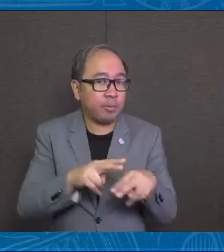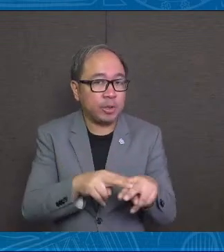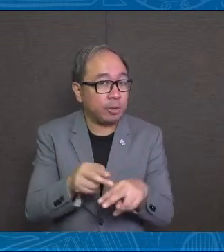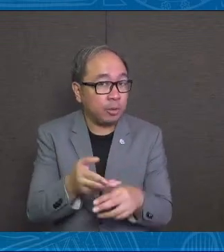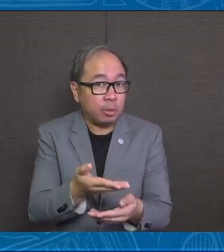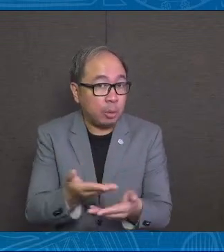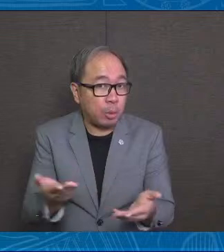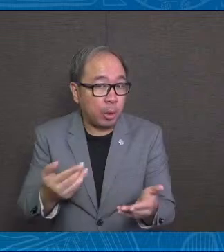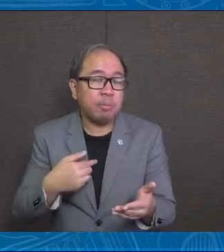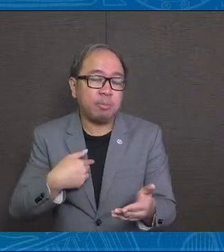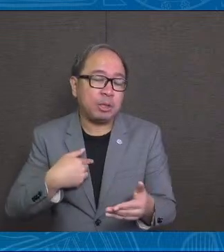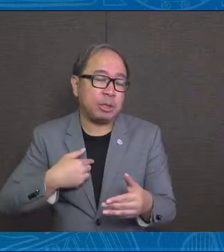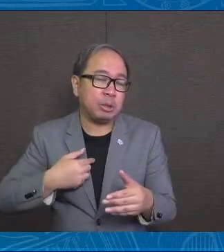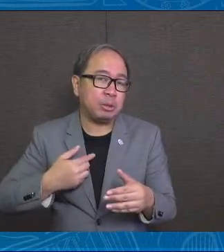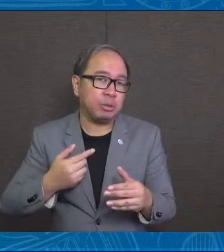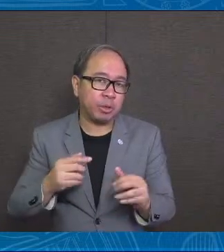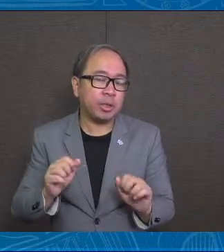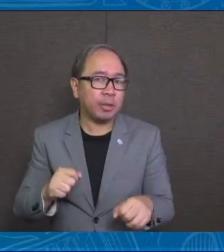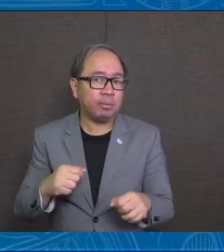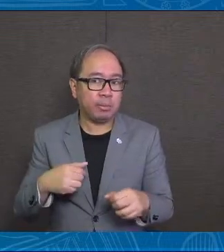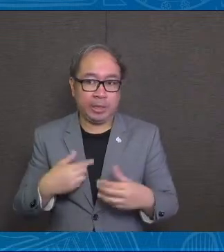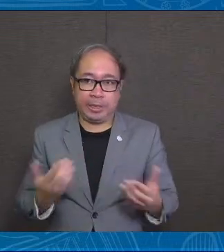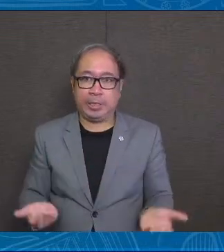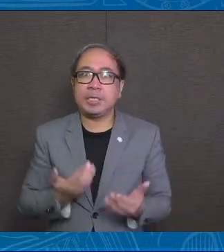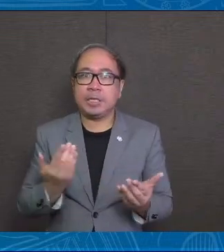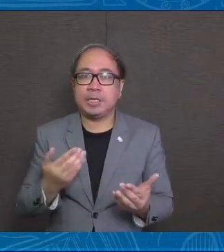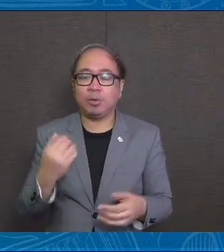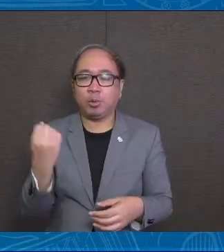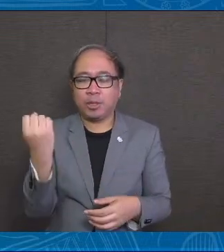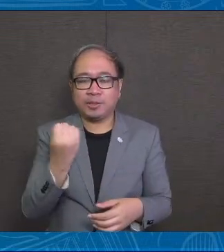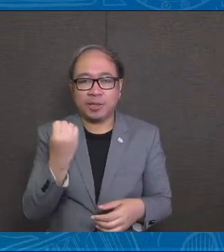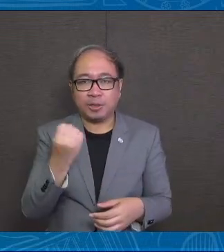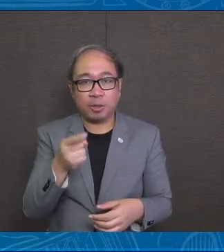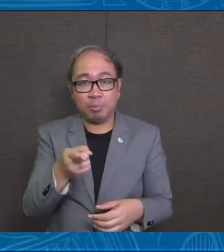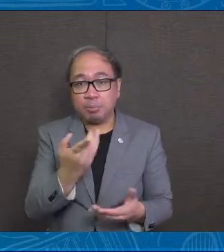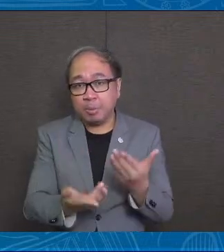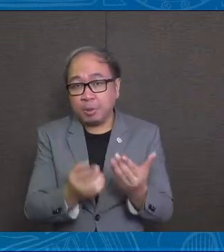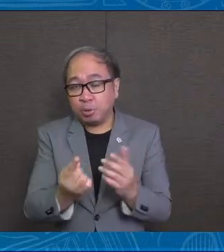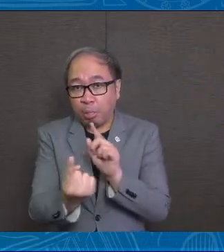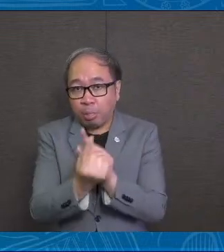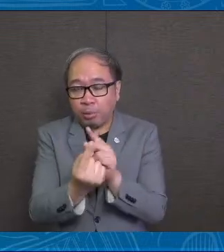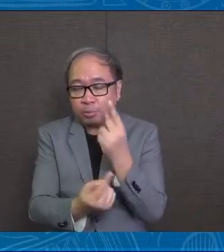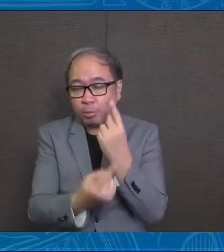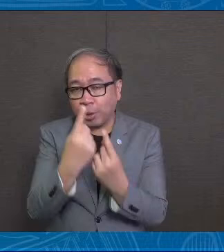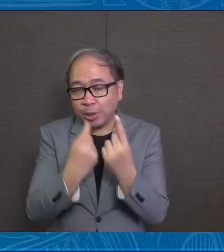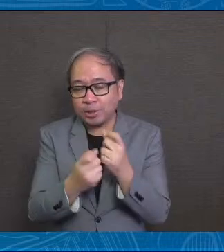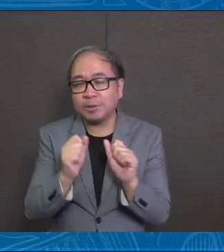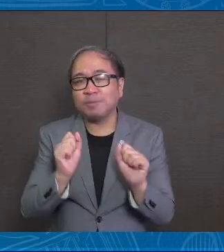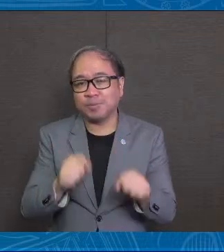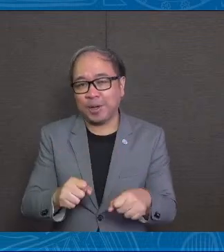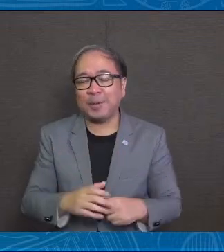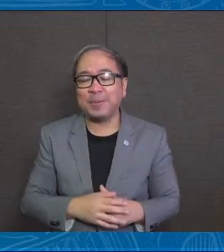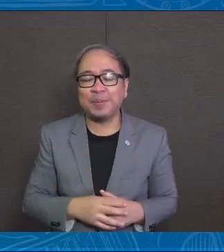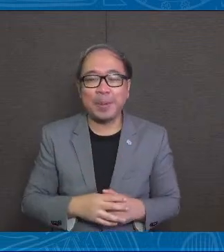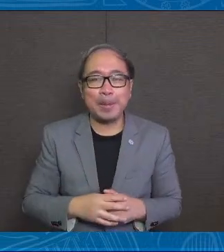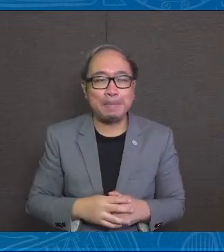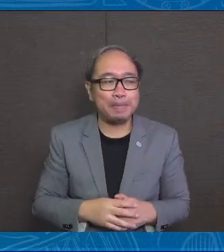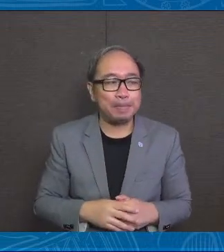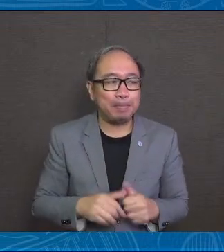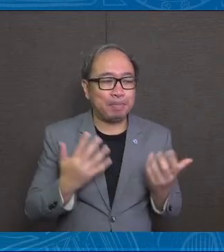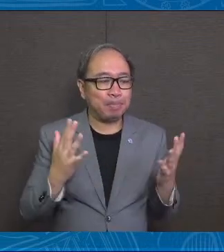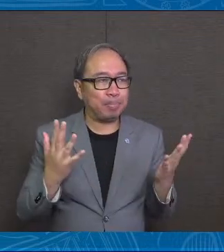available till Saturday if you wish to raise any question. Thank you. Thank